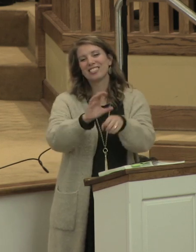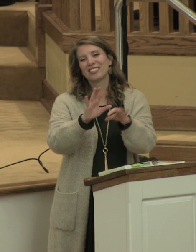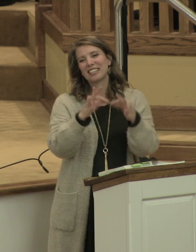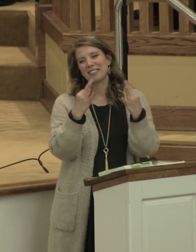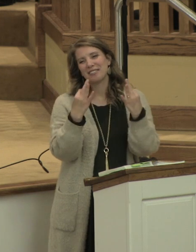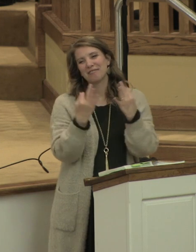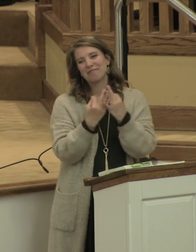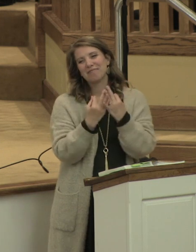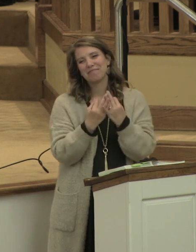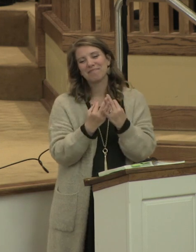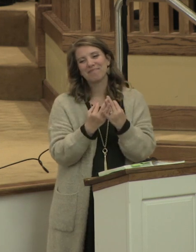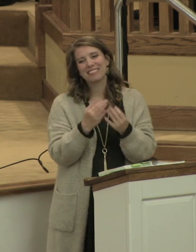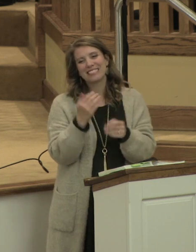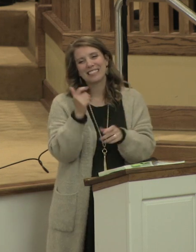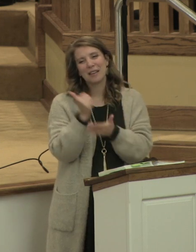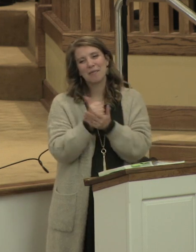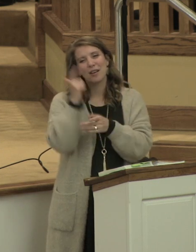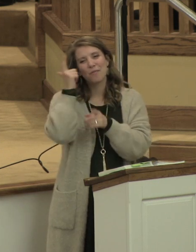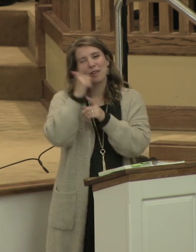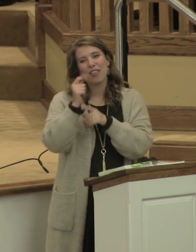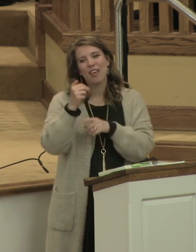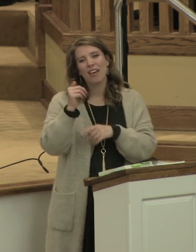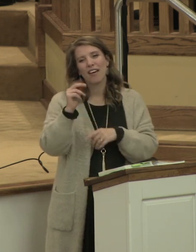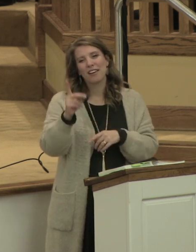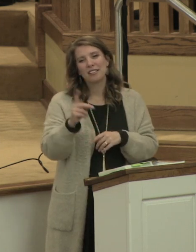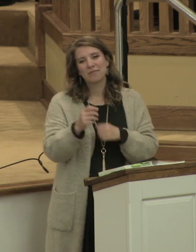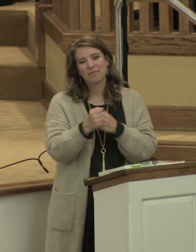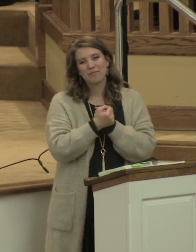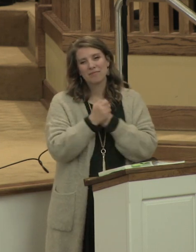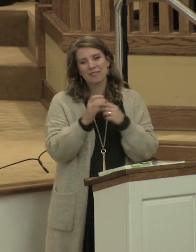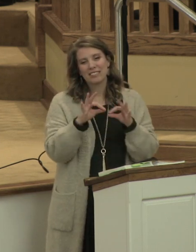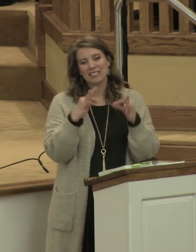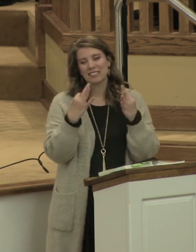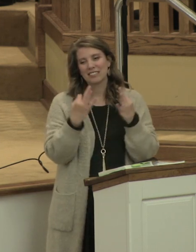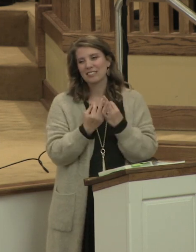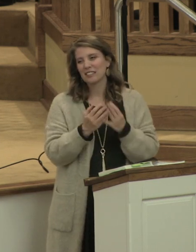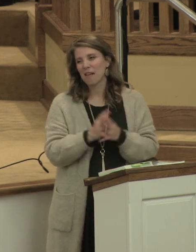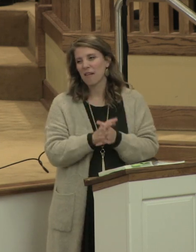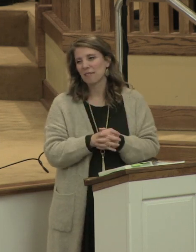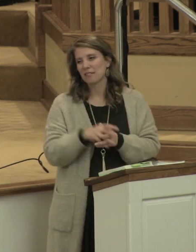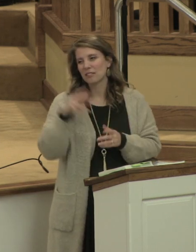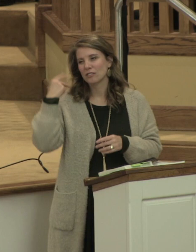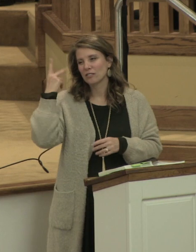Amen. Amen, Brother Thad. That's good. I love the family here we have here. Yes, Brother George.